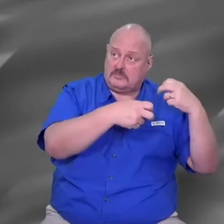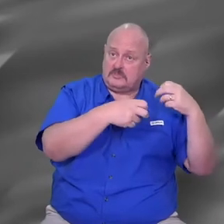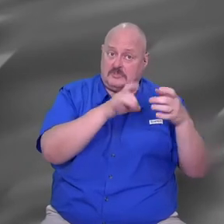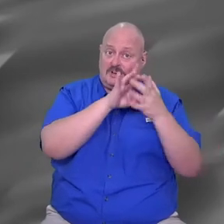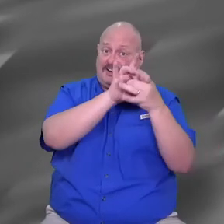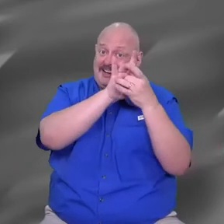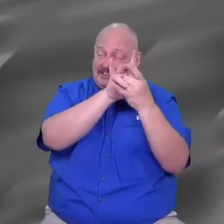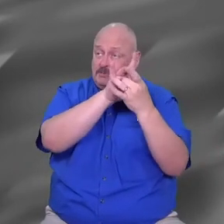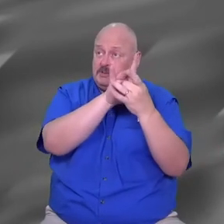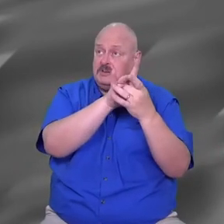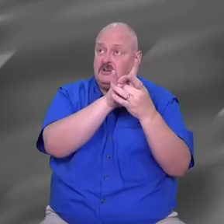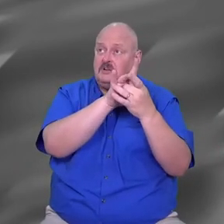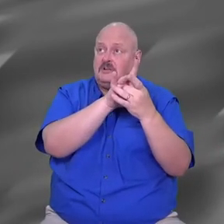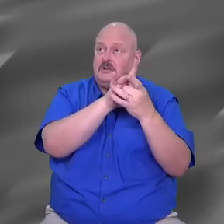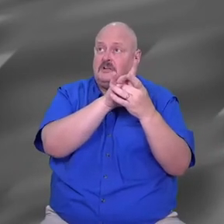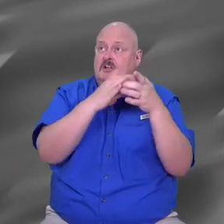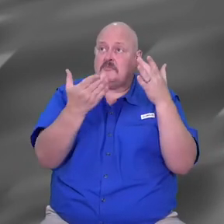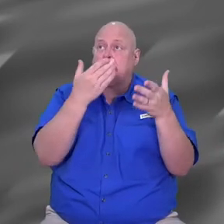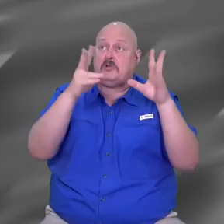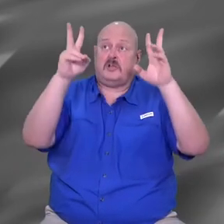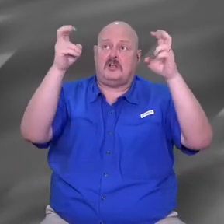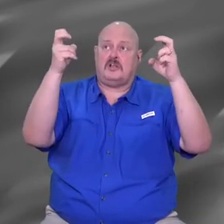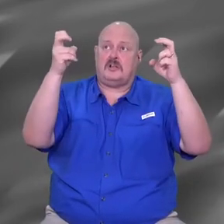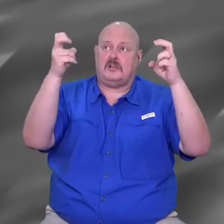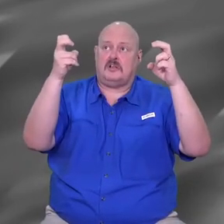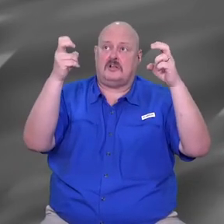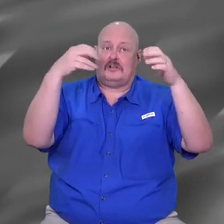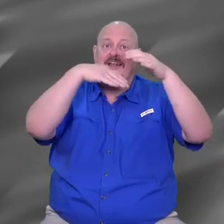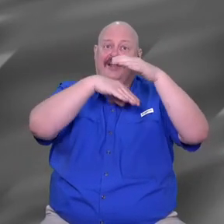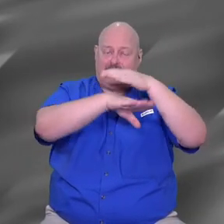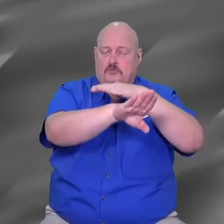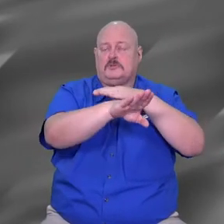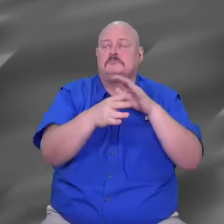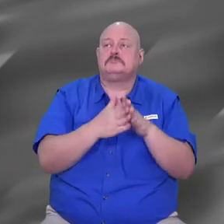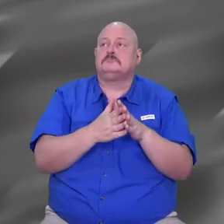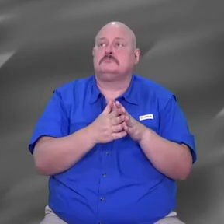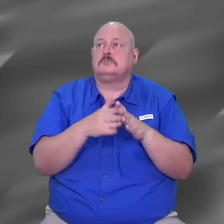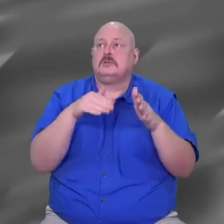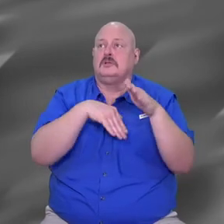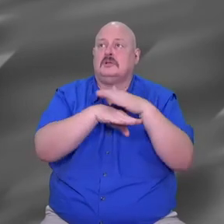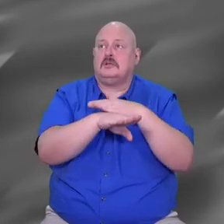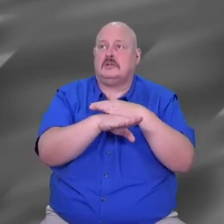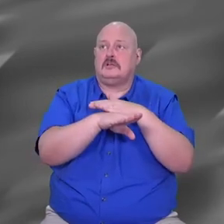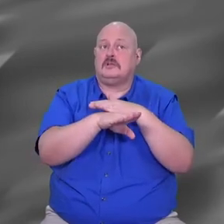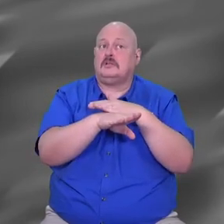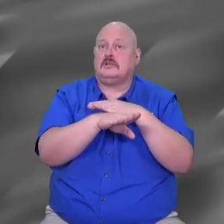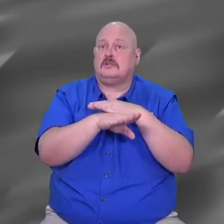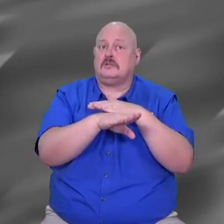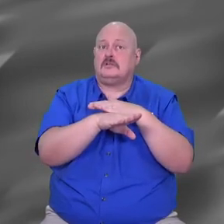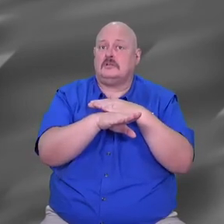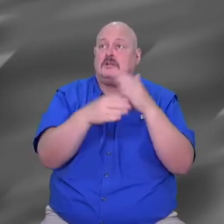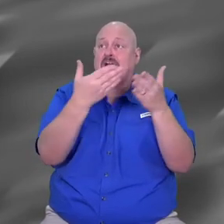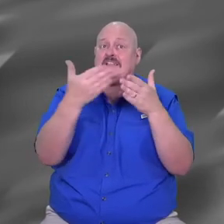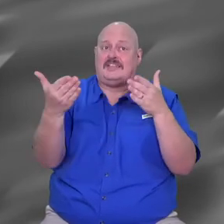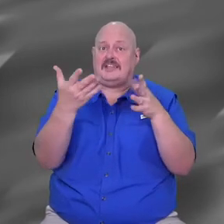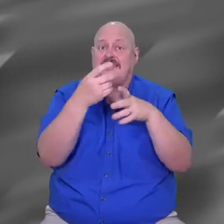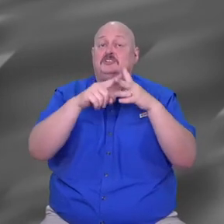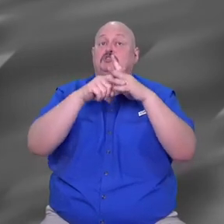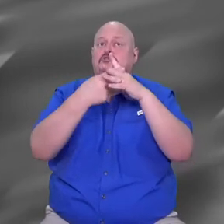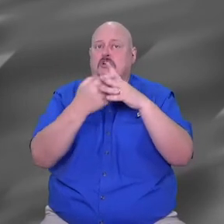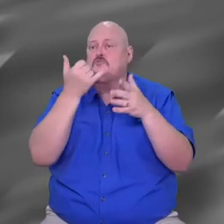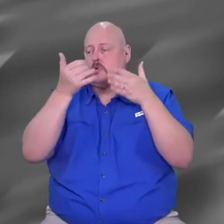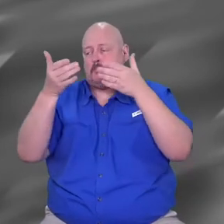intimacy issues might be what we call the entry drug. You ever heard the term an entry drug? It is the thing that gets you started down